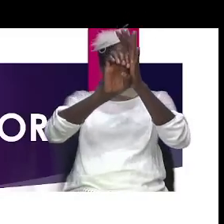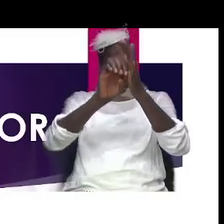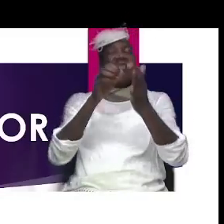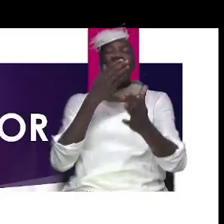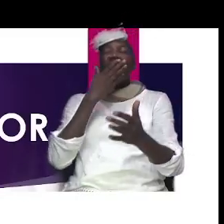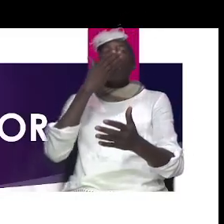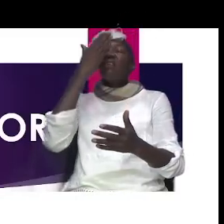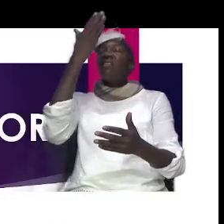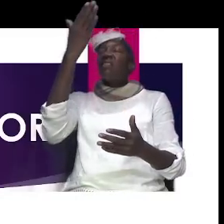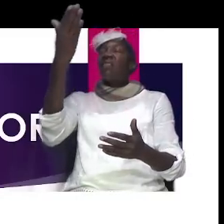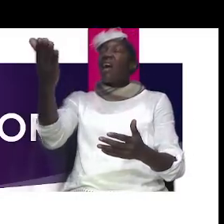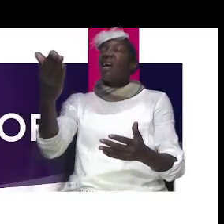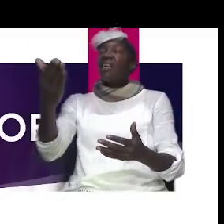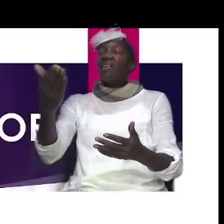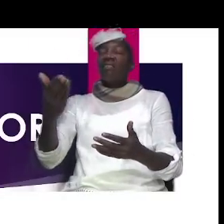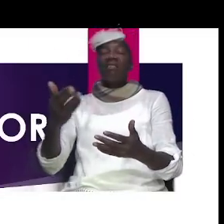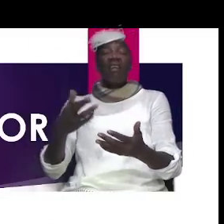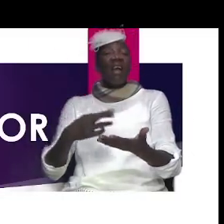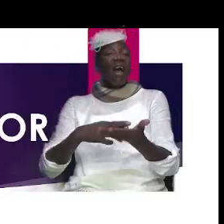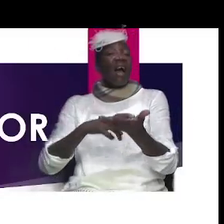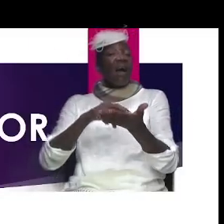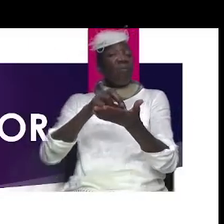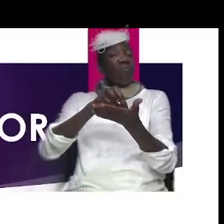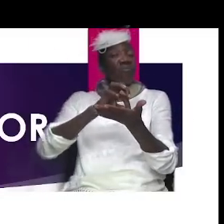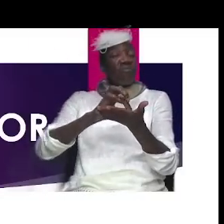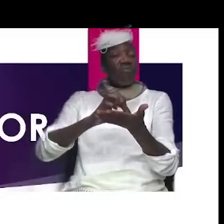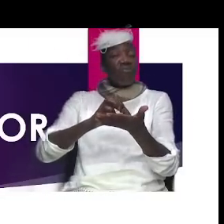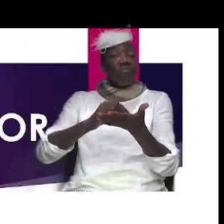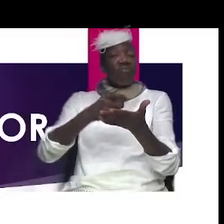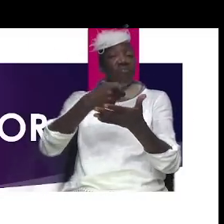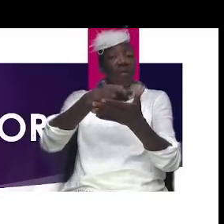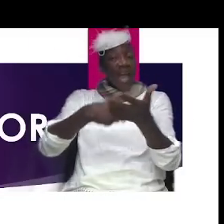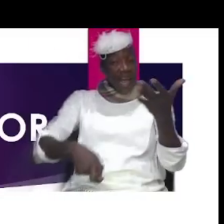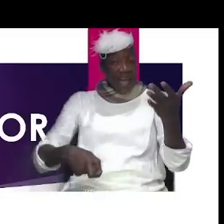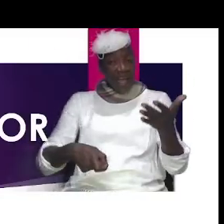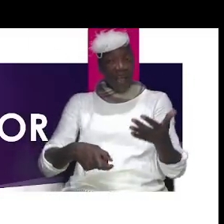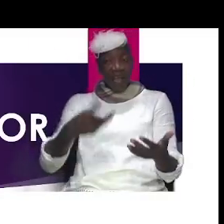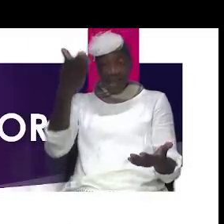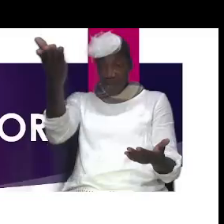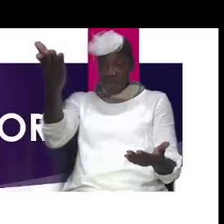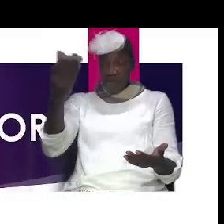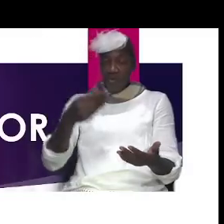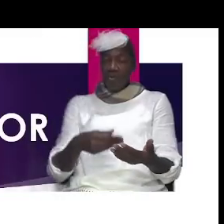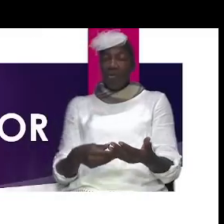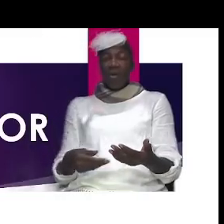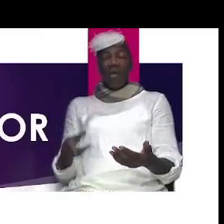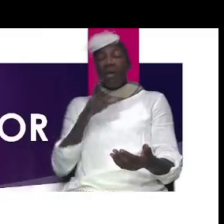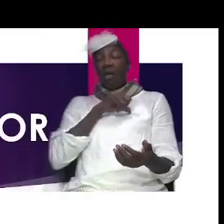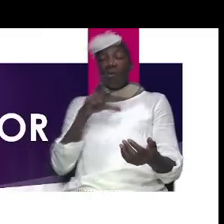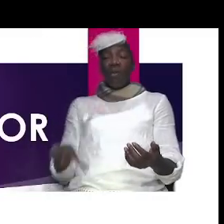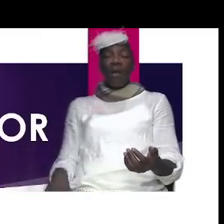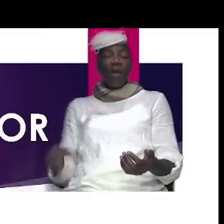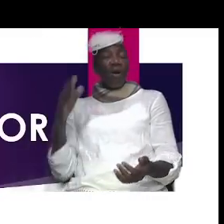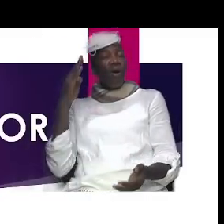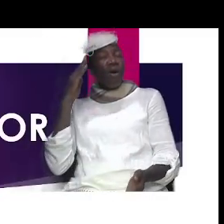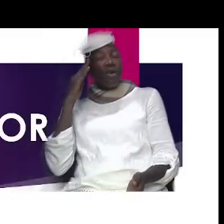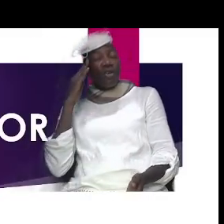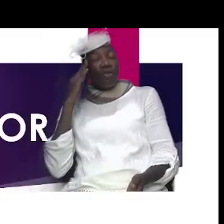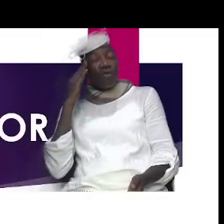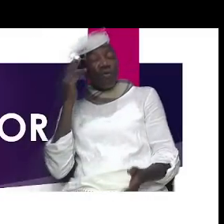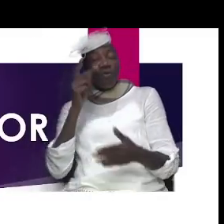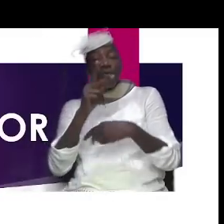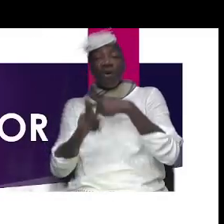and repay us for what we would have done in this life, it means He knows the kind of